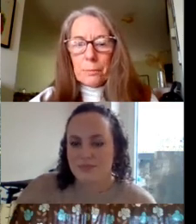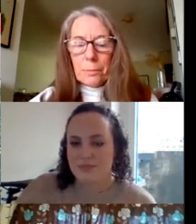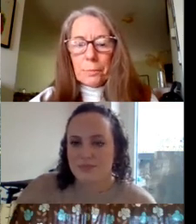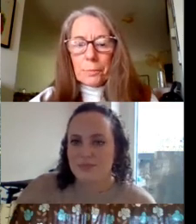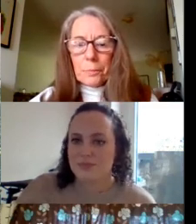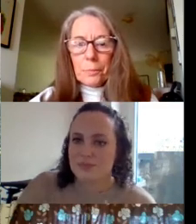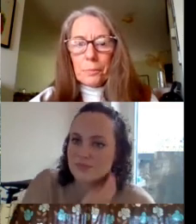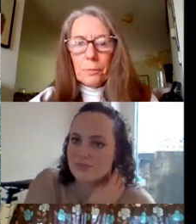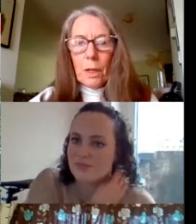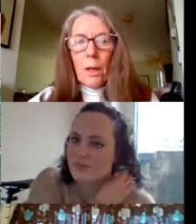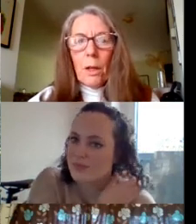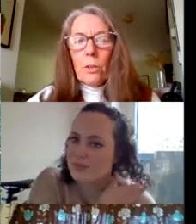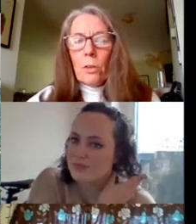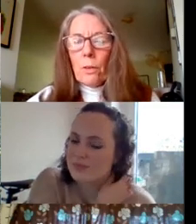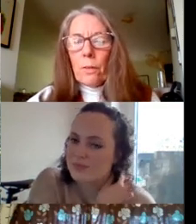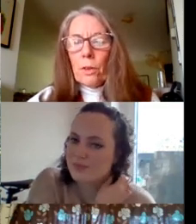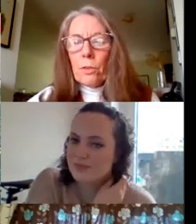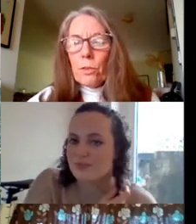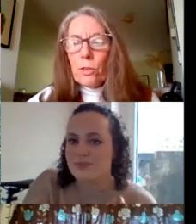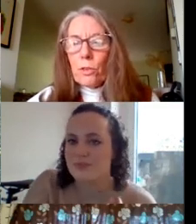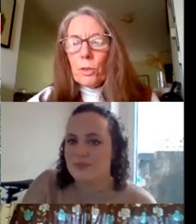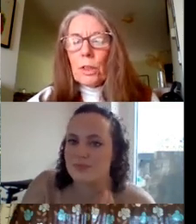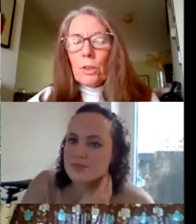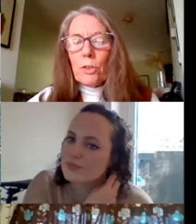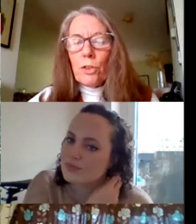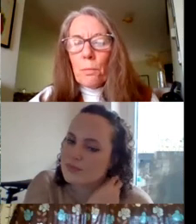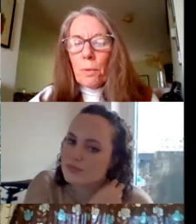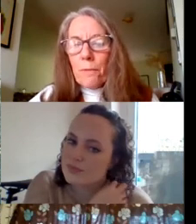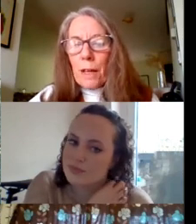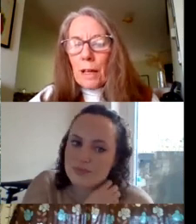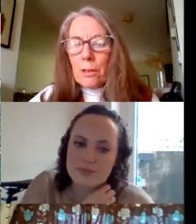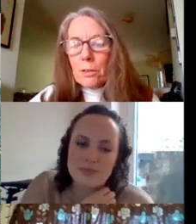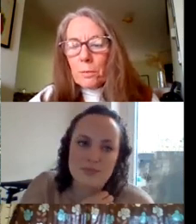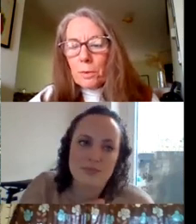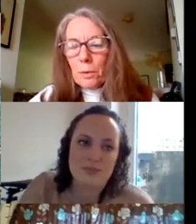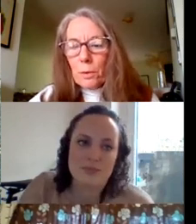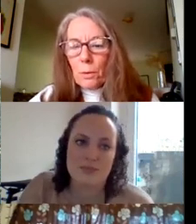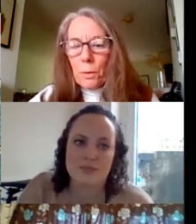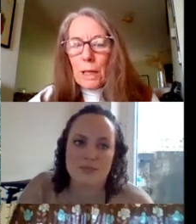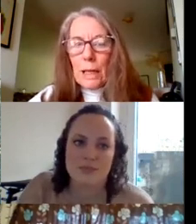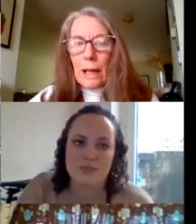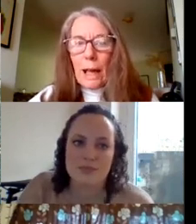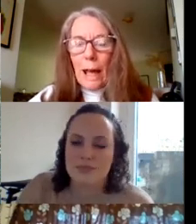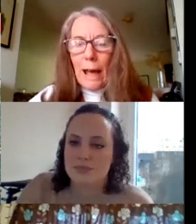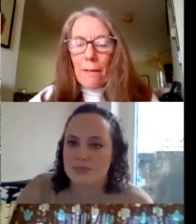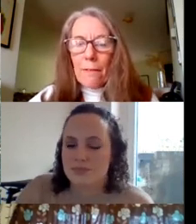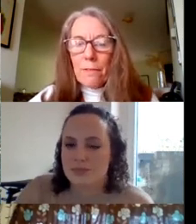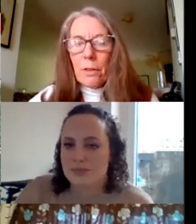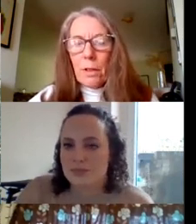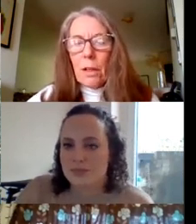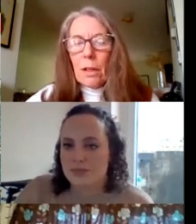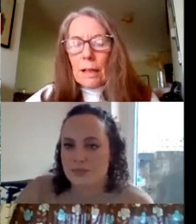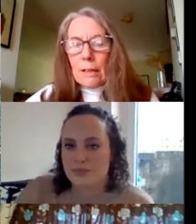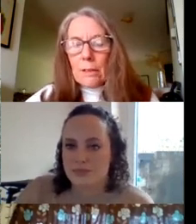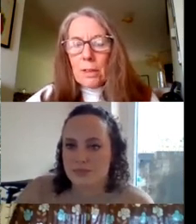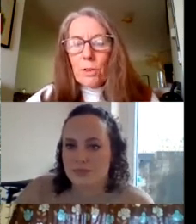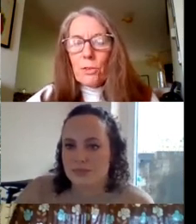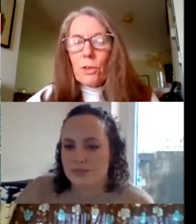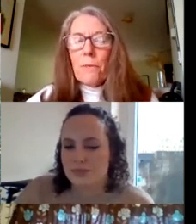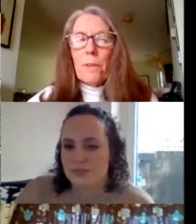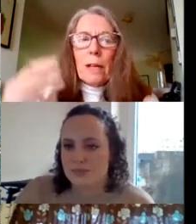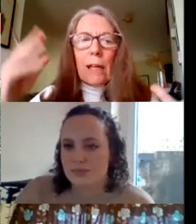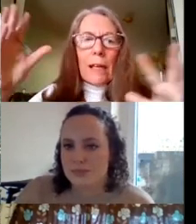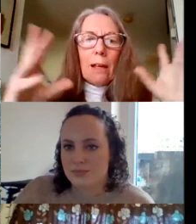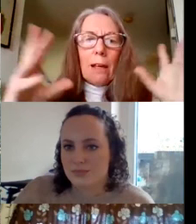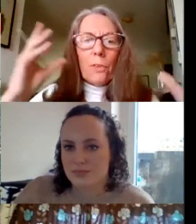that. So those are just some of the items we have. And as I say,